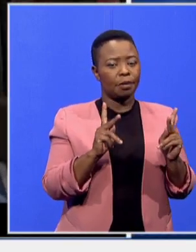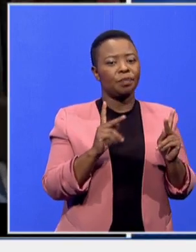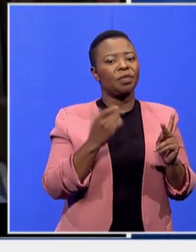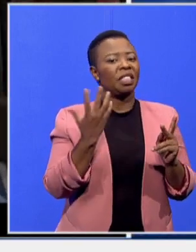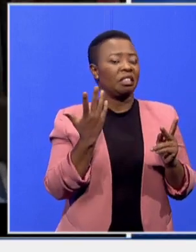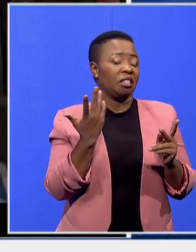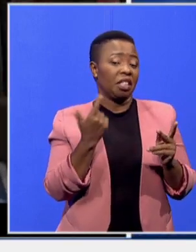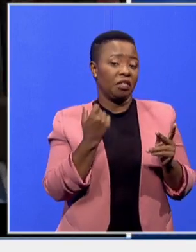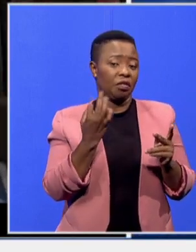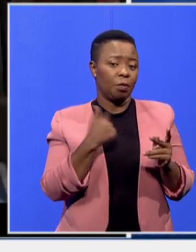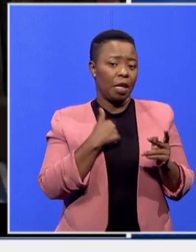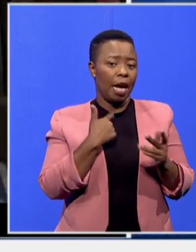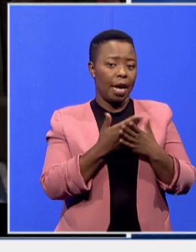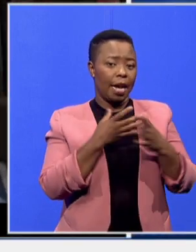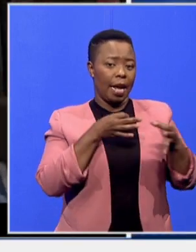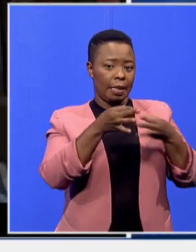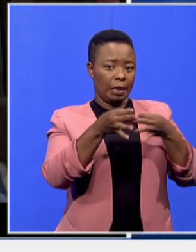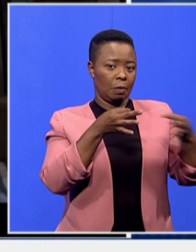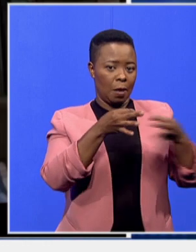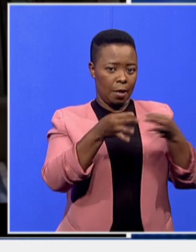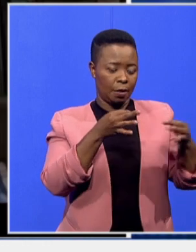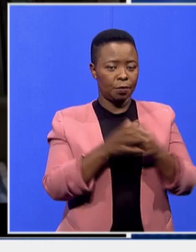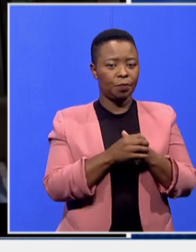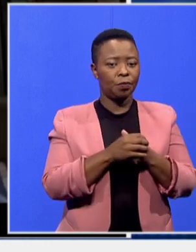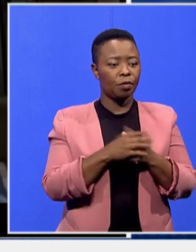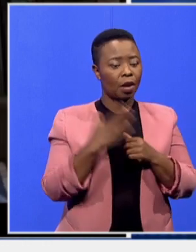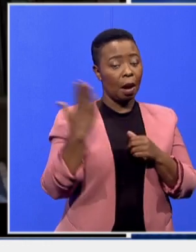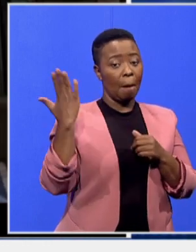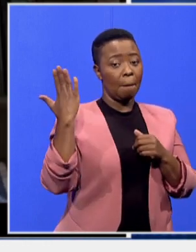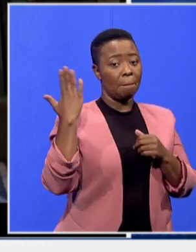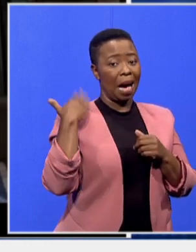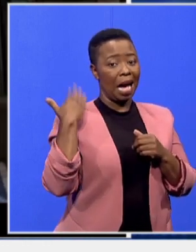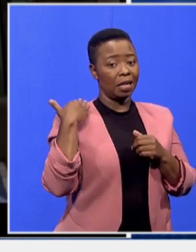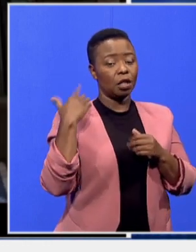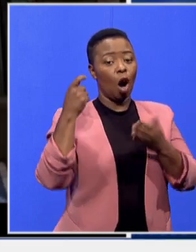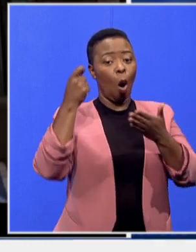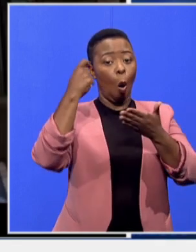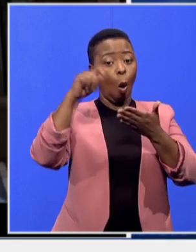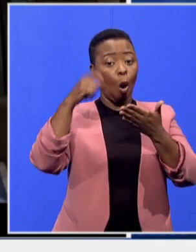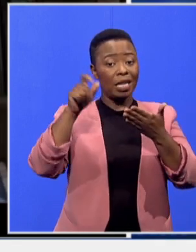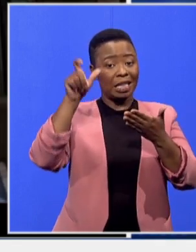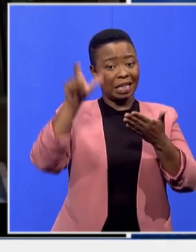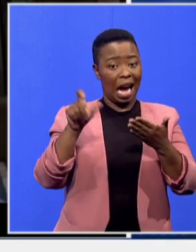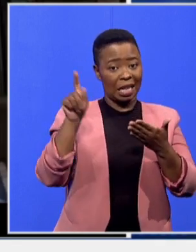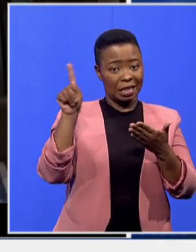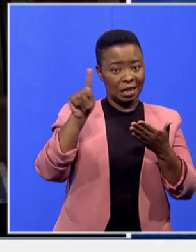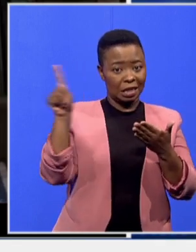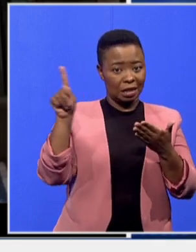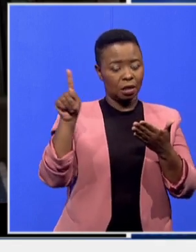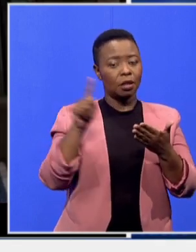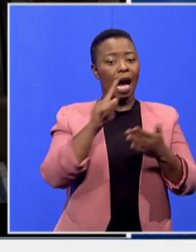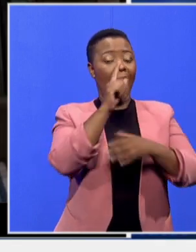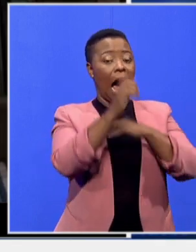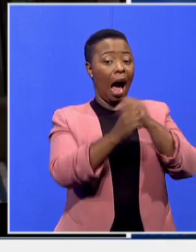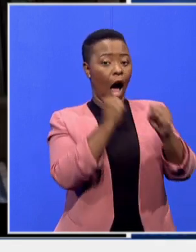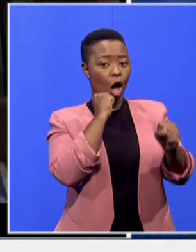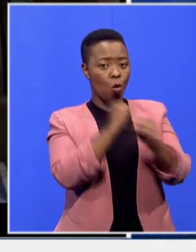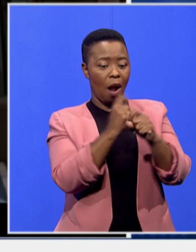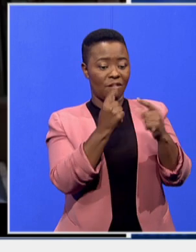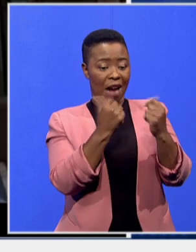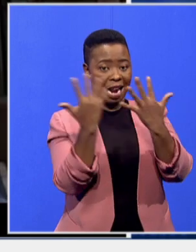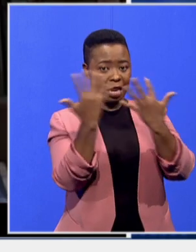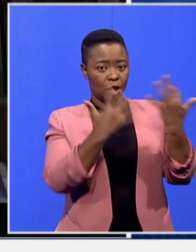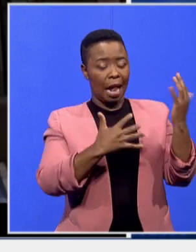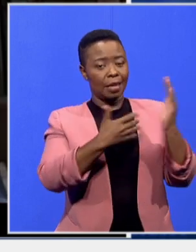like this. So in the past, the auditors would actually audit Eskom in terms of its annual financial statements.